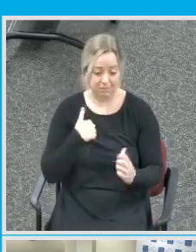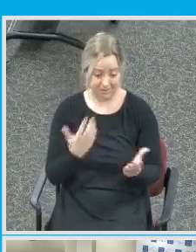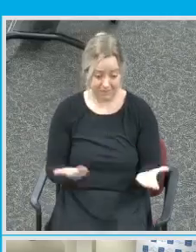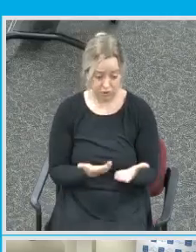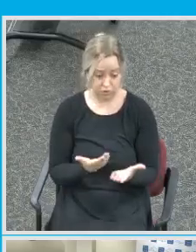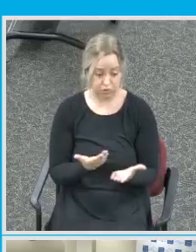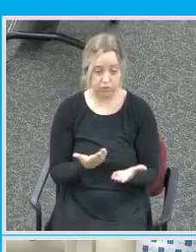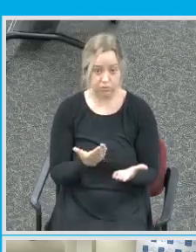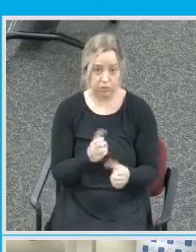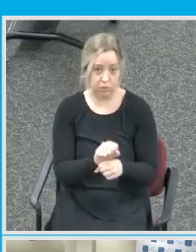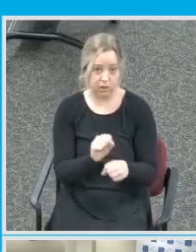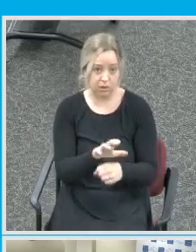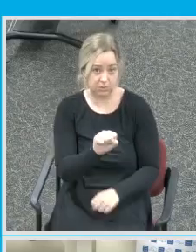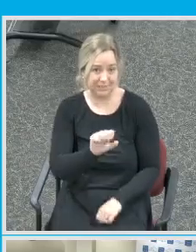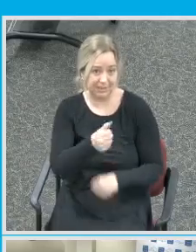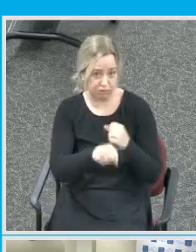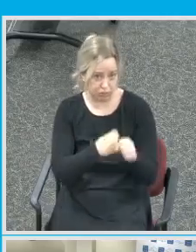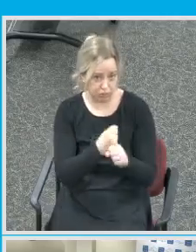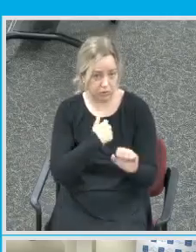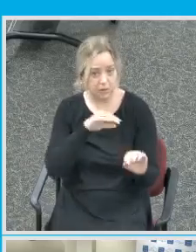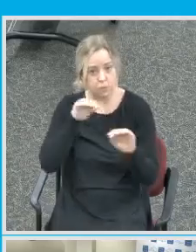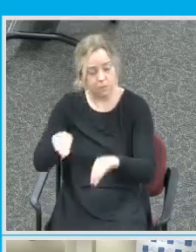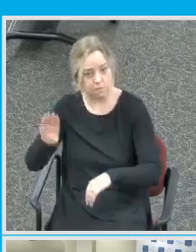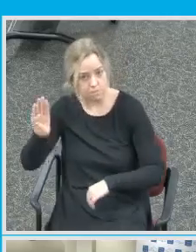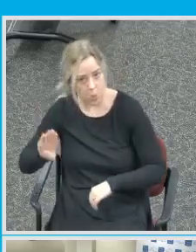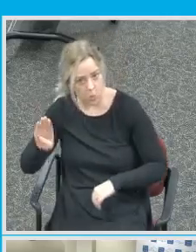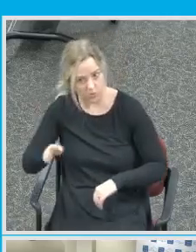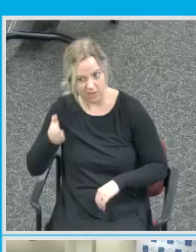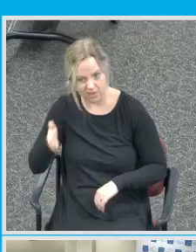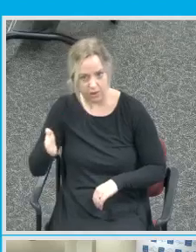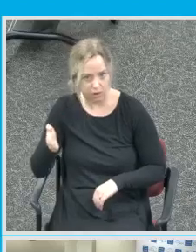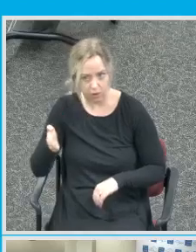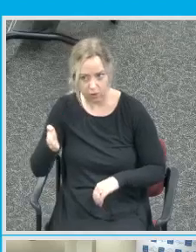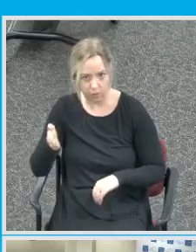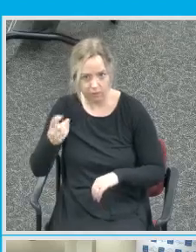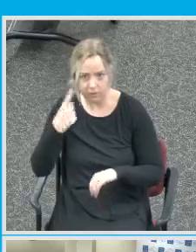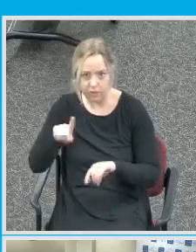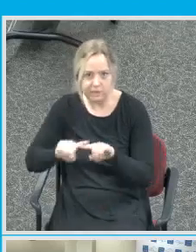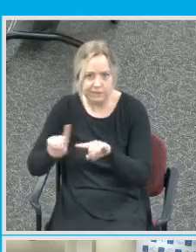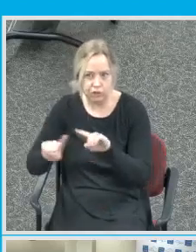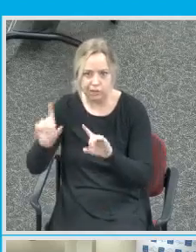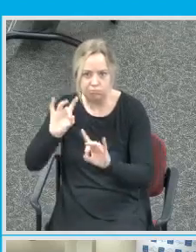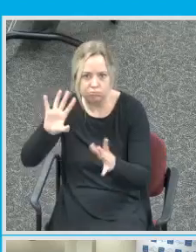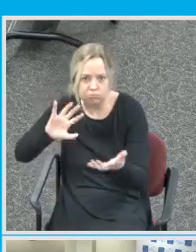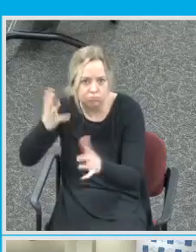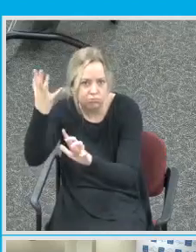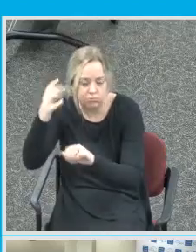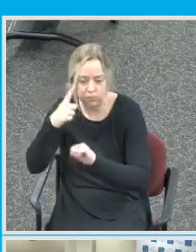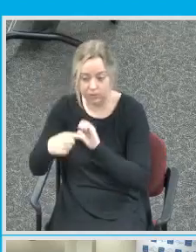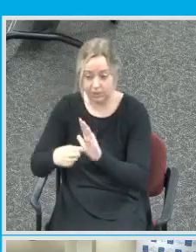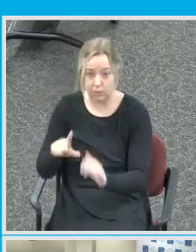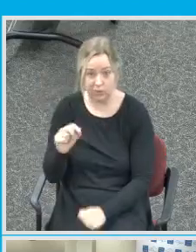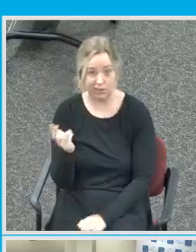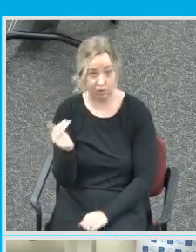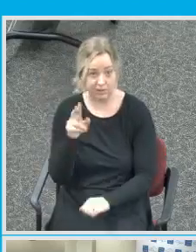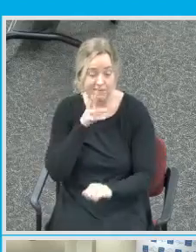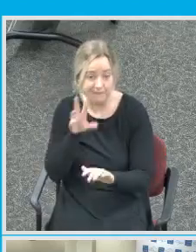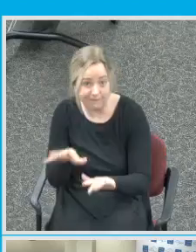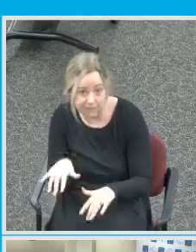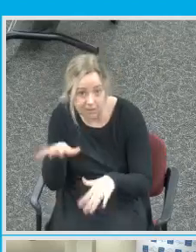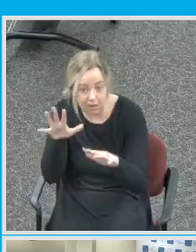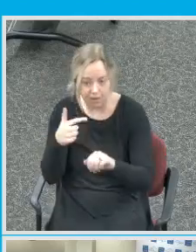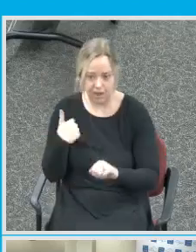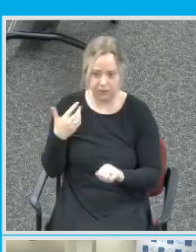Colorado Springs, moved to Boulder, was there for a number of disasters, including 2013 flood, was EOC manager